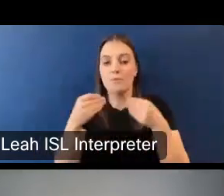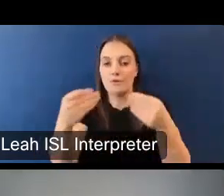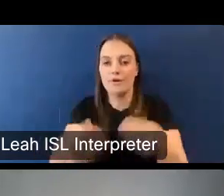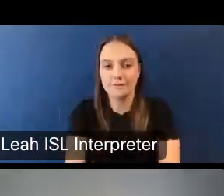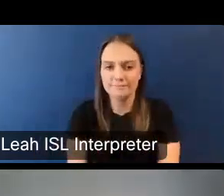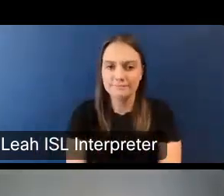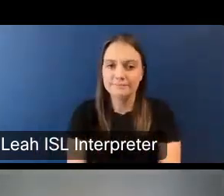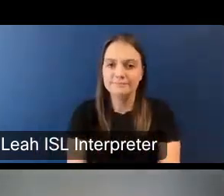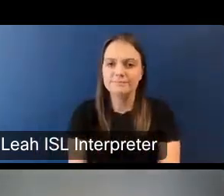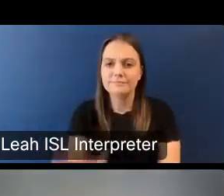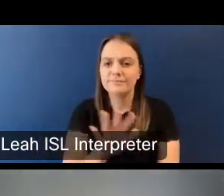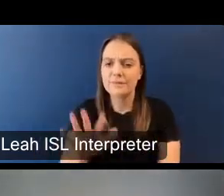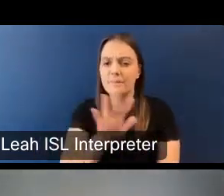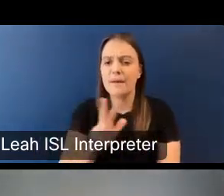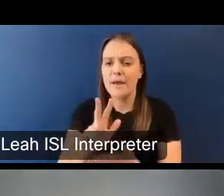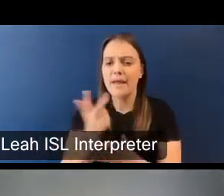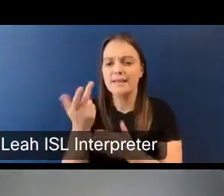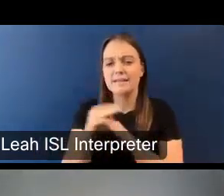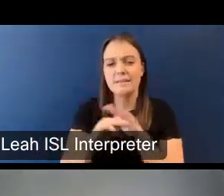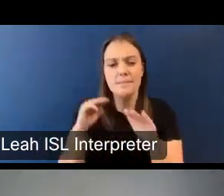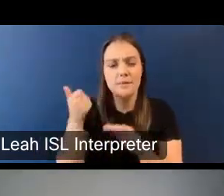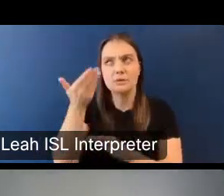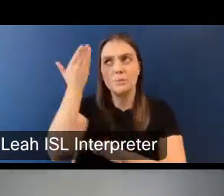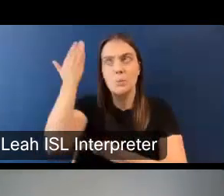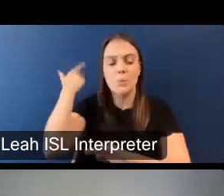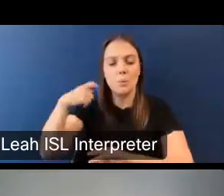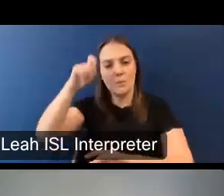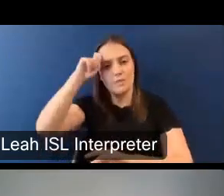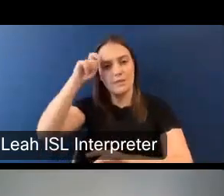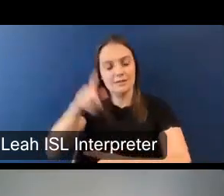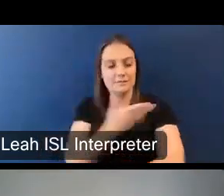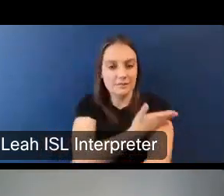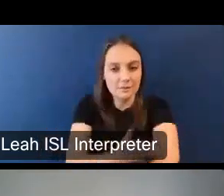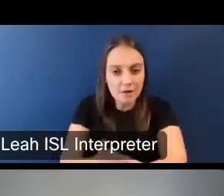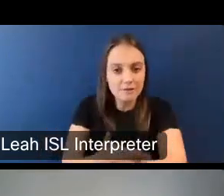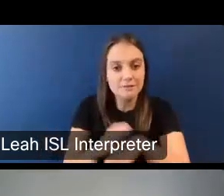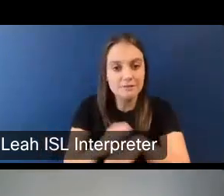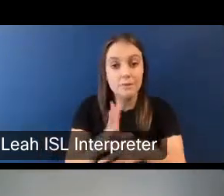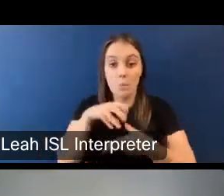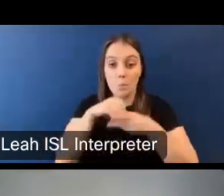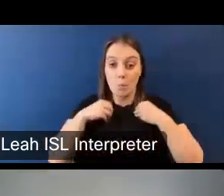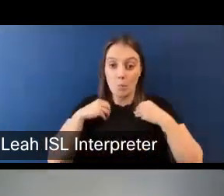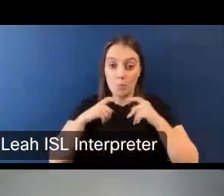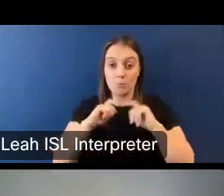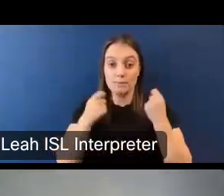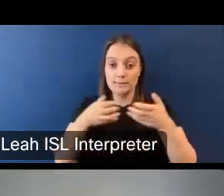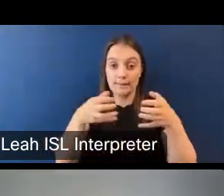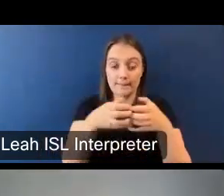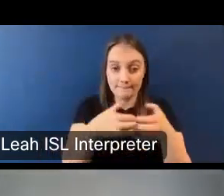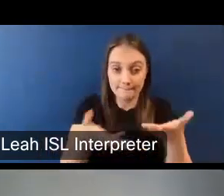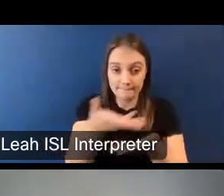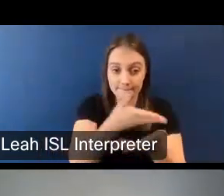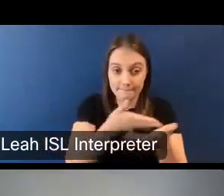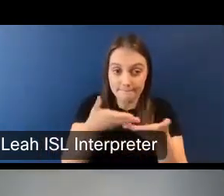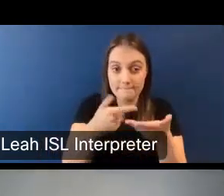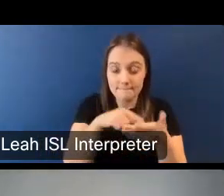was probably around 18 months ago, maybe a little bit longer. Within our own team, we obviously